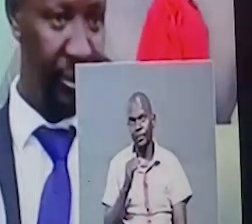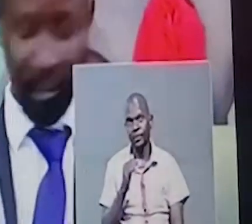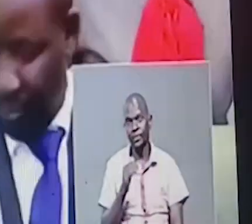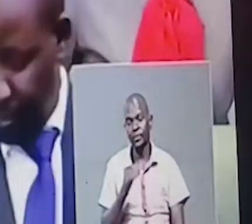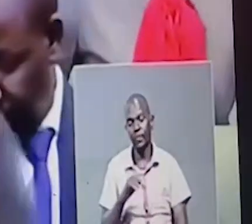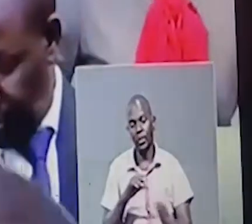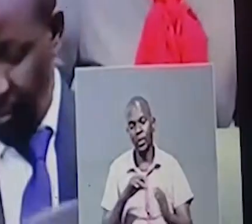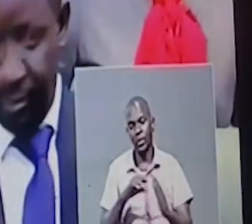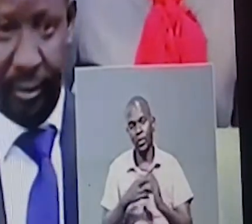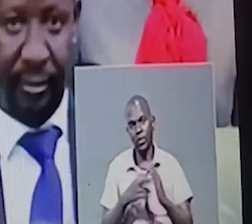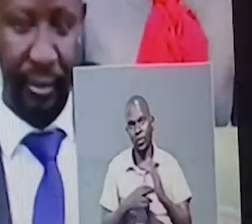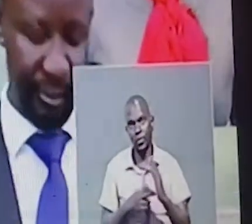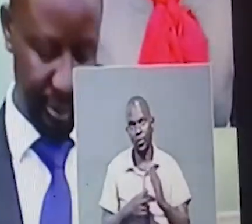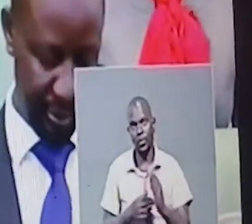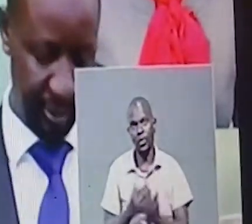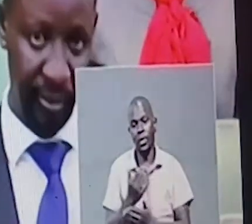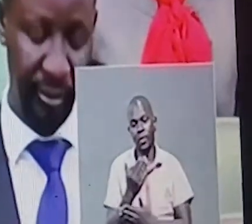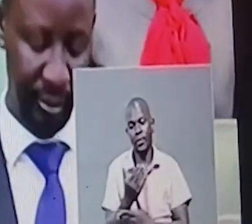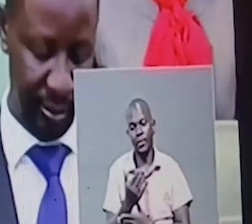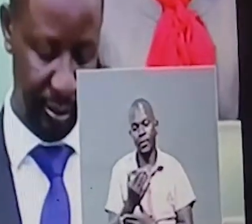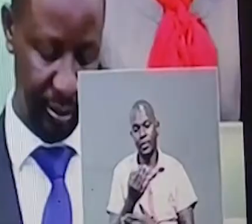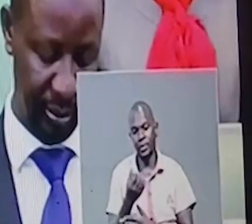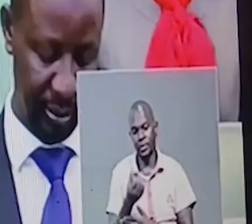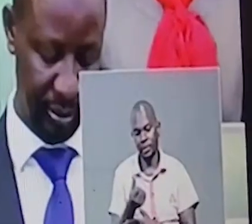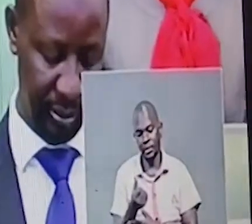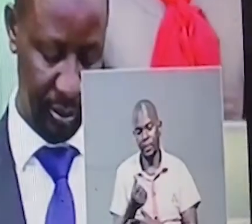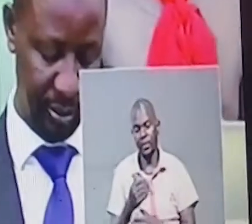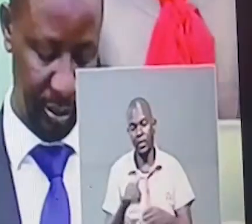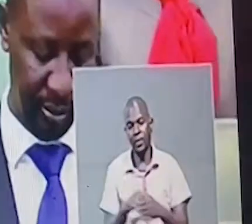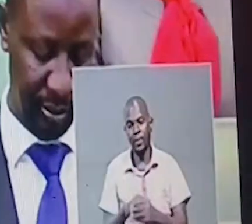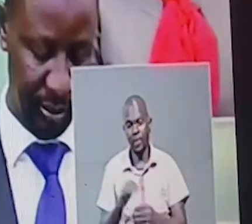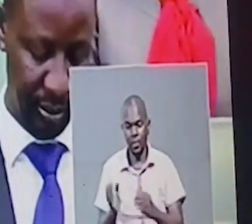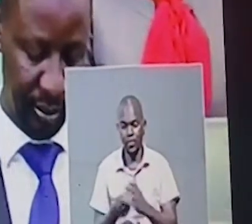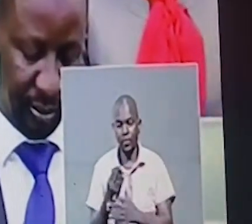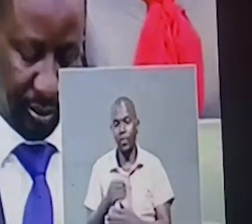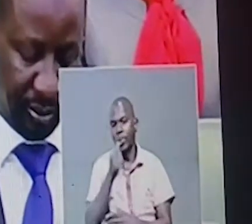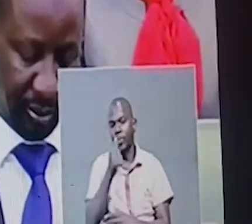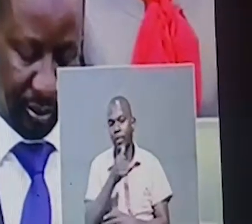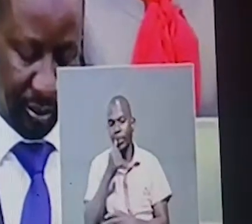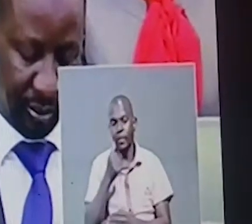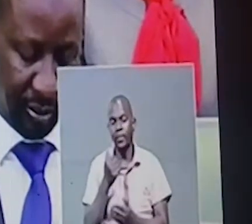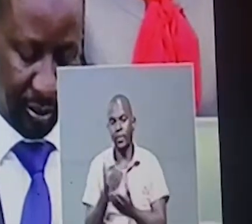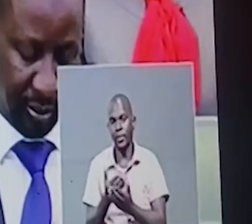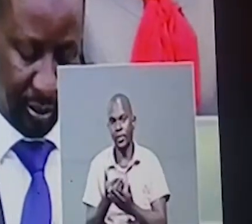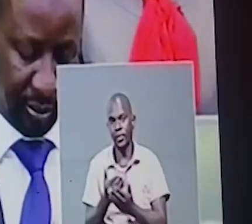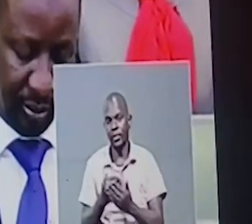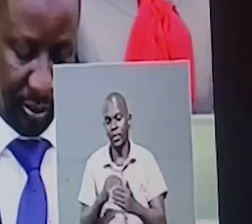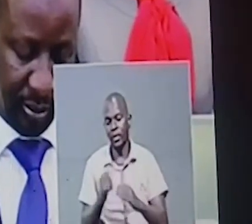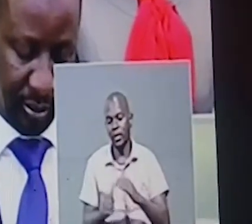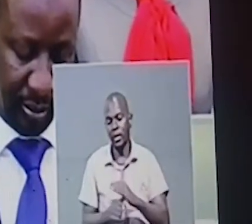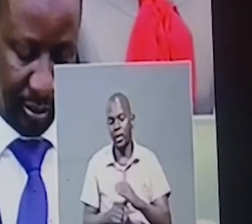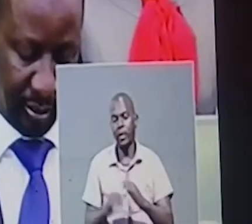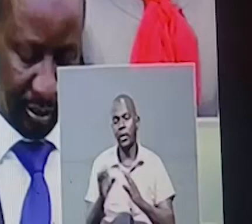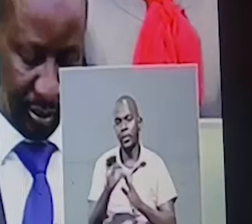Rule 56 provides that a member wishing to move a private member's bill that is provided for under our